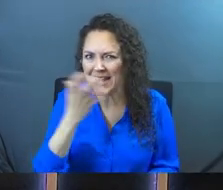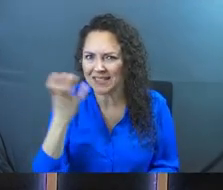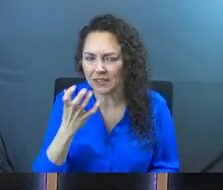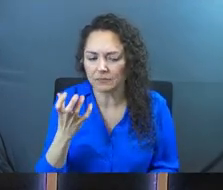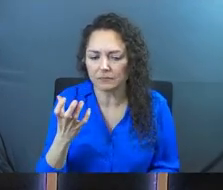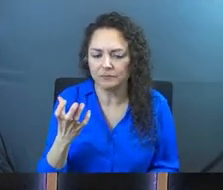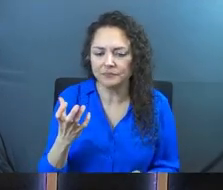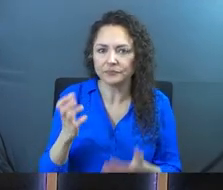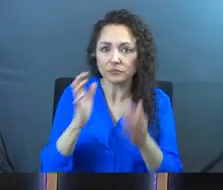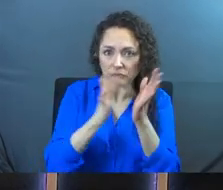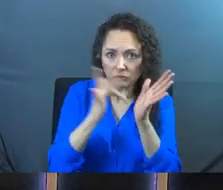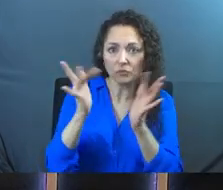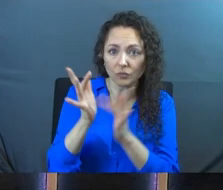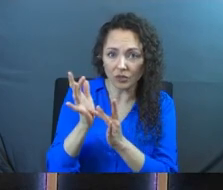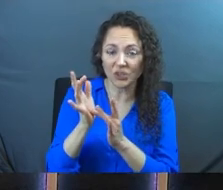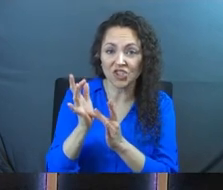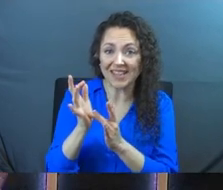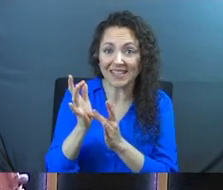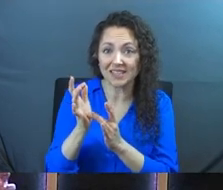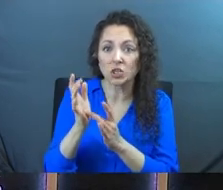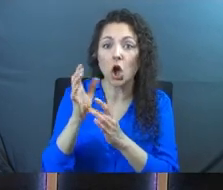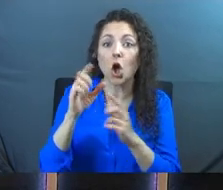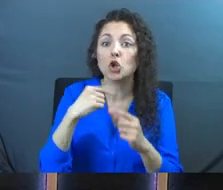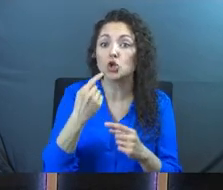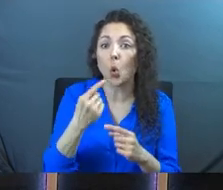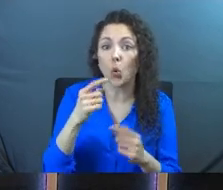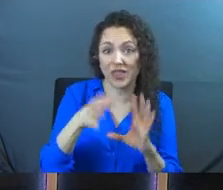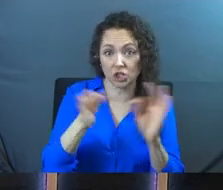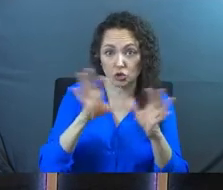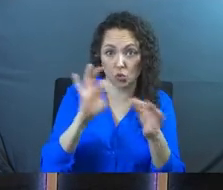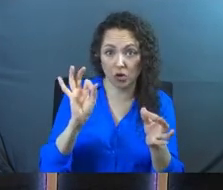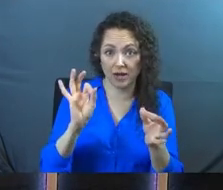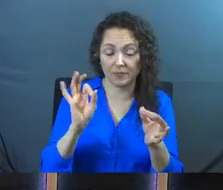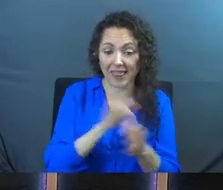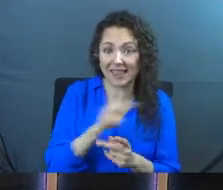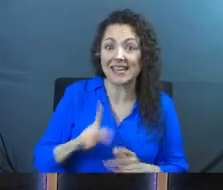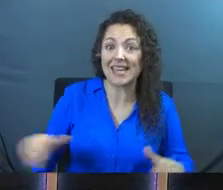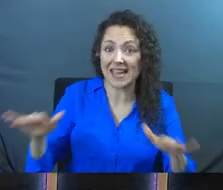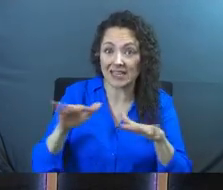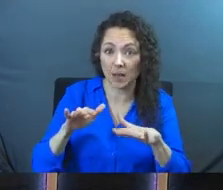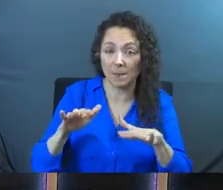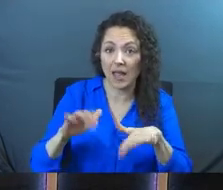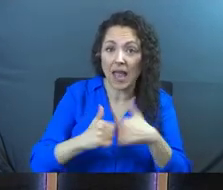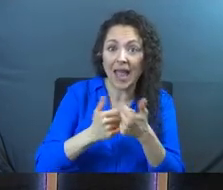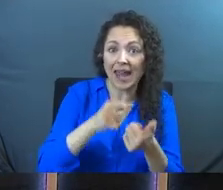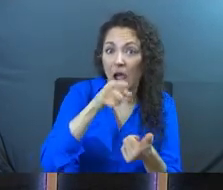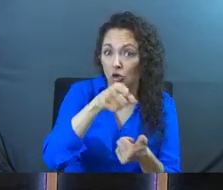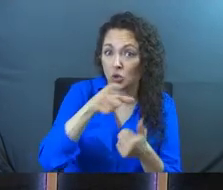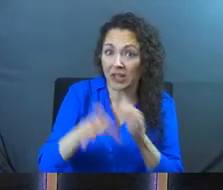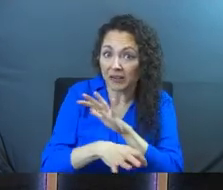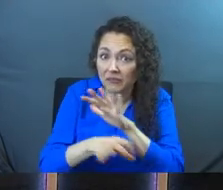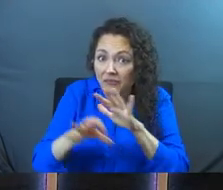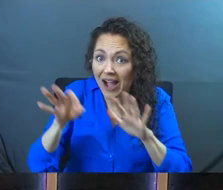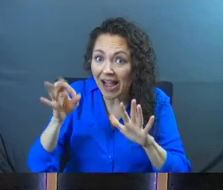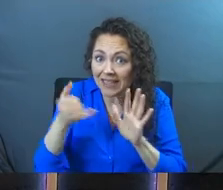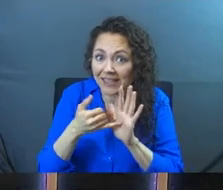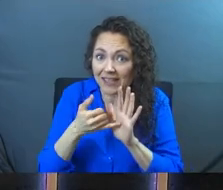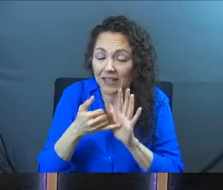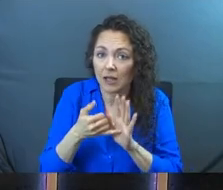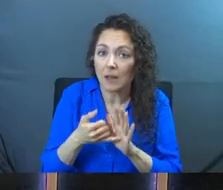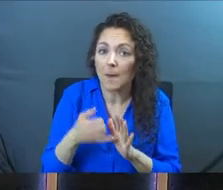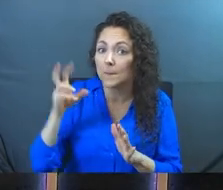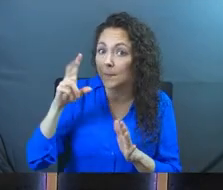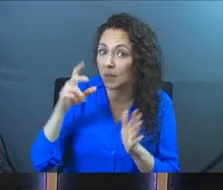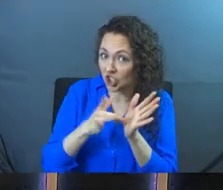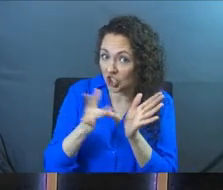parable, this parable is about the kingdom of God, about us finding it, but I don't think it's lost on Jesus that he did this parable for